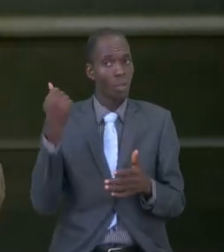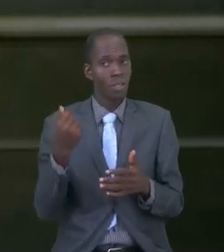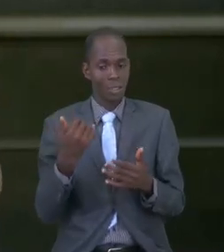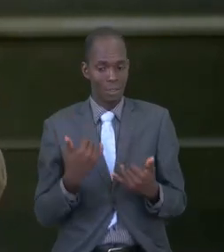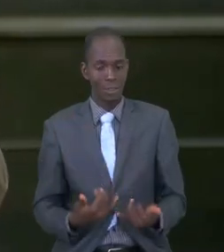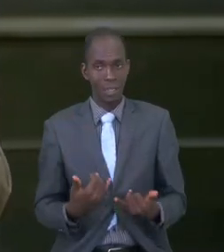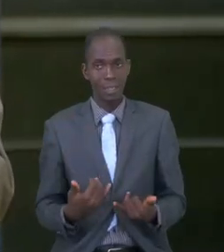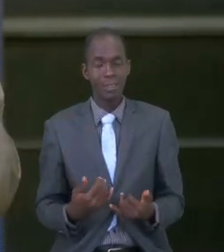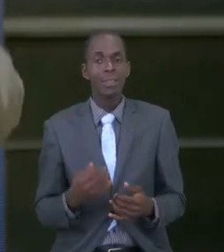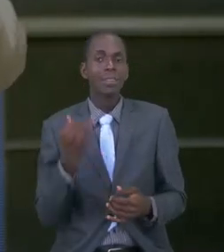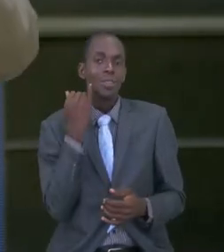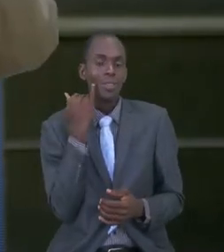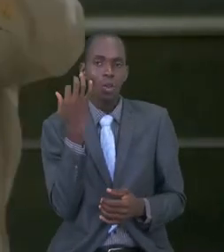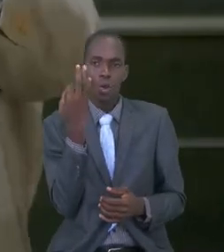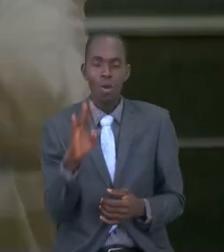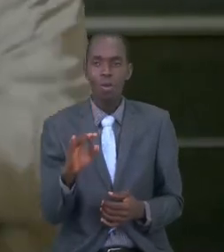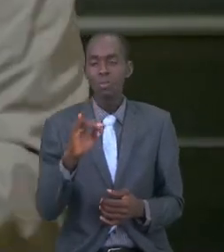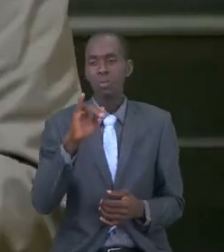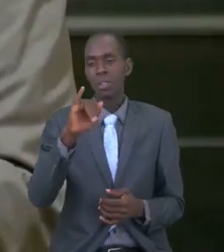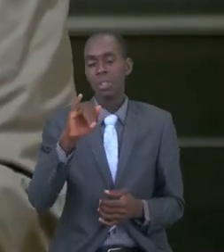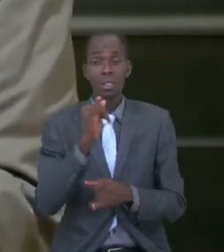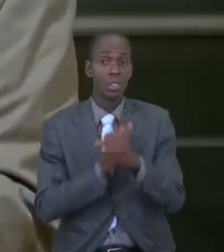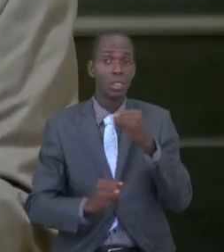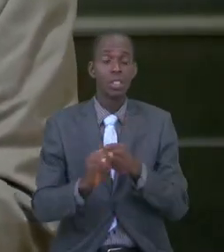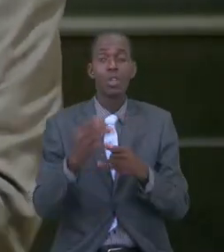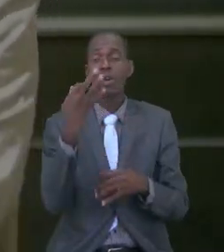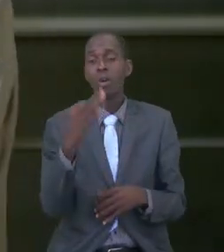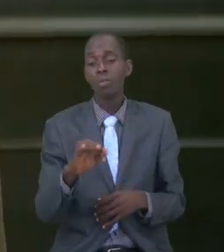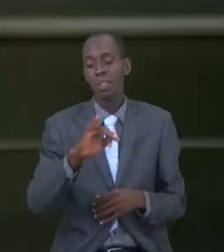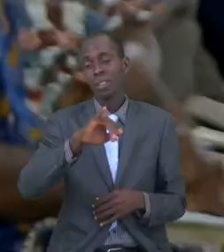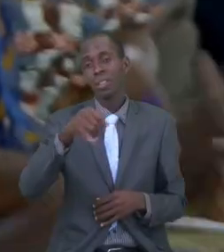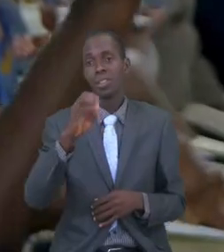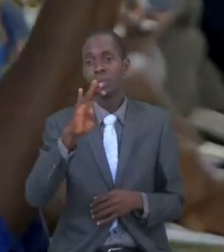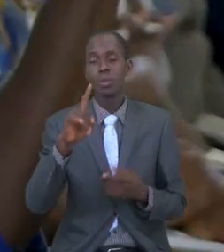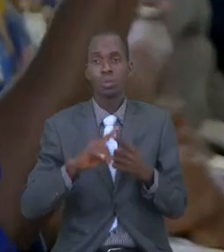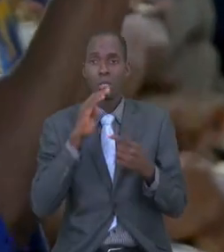Jezebel making you afraid, you will make Jezebel afraid.